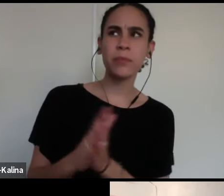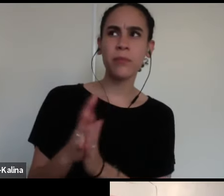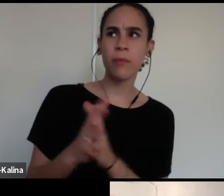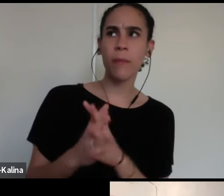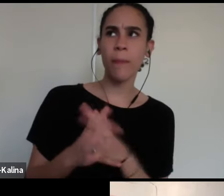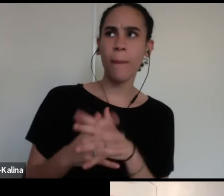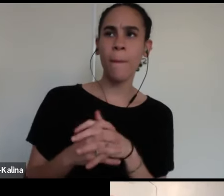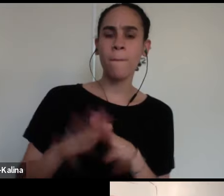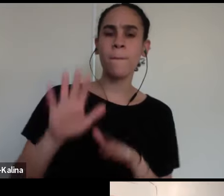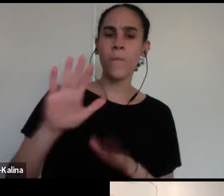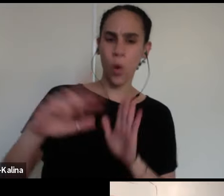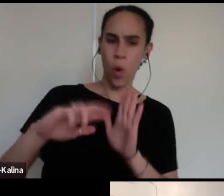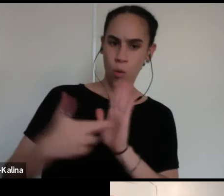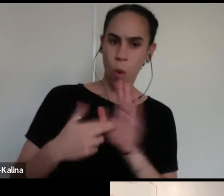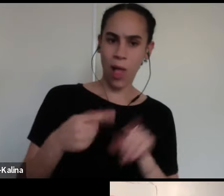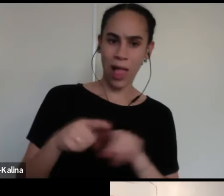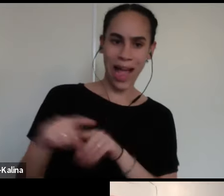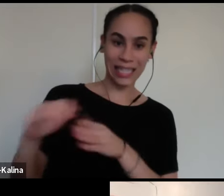your role as a leader,